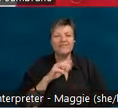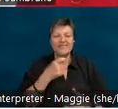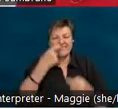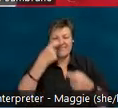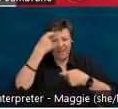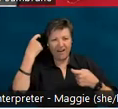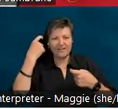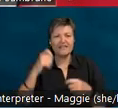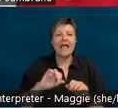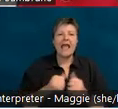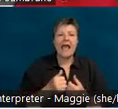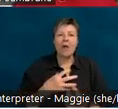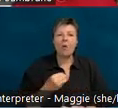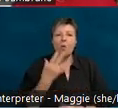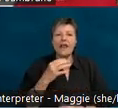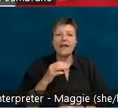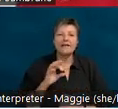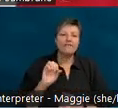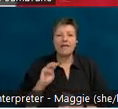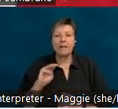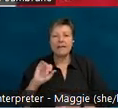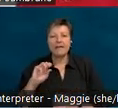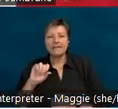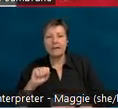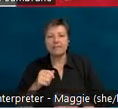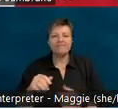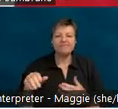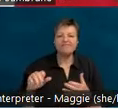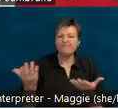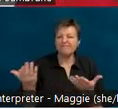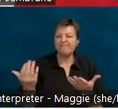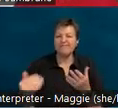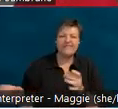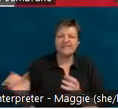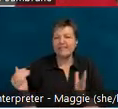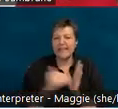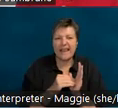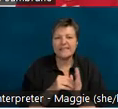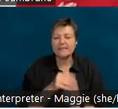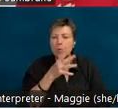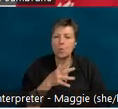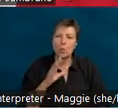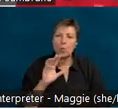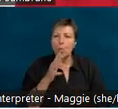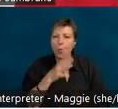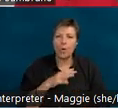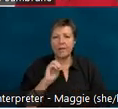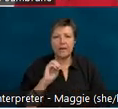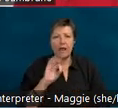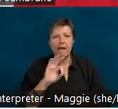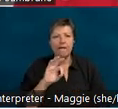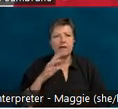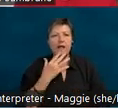55 in a PDF that I can share to all folks if they're interested in reading this book. But this is a quote from this book. It reads,